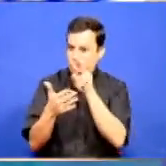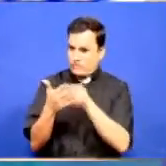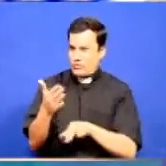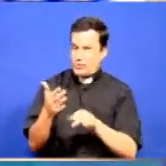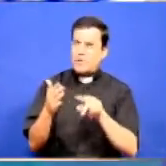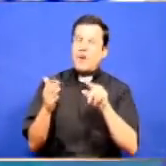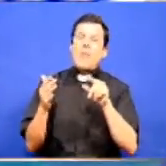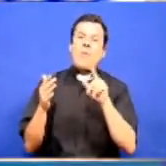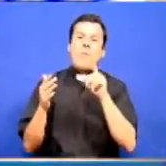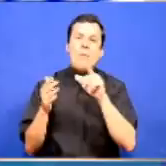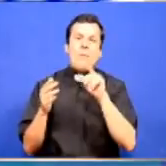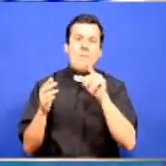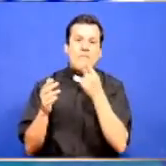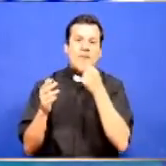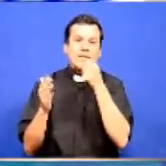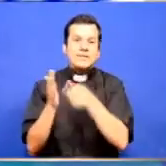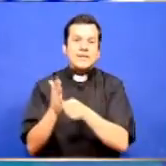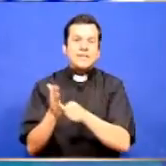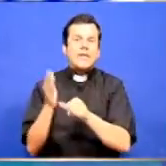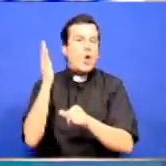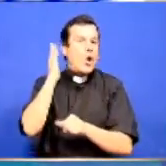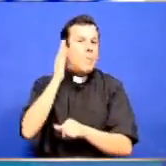3, verse 8.